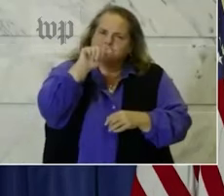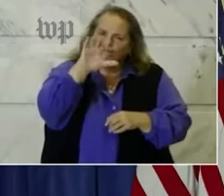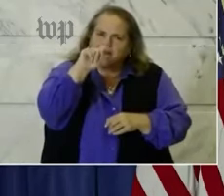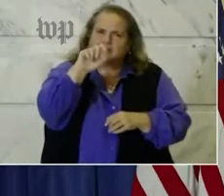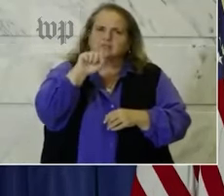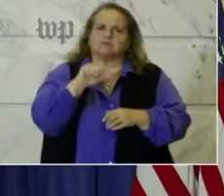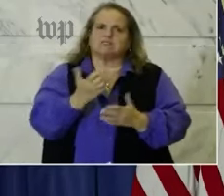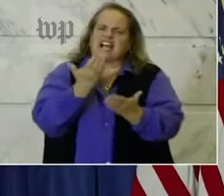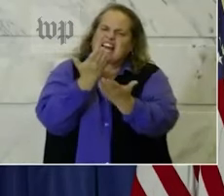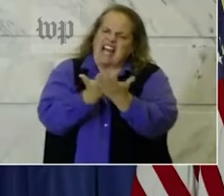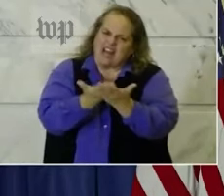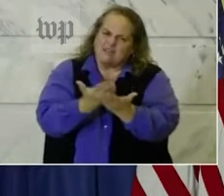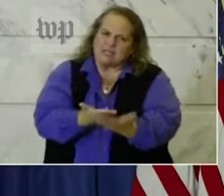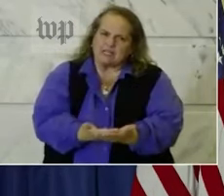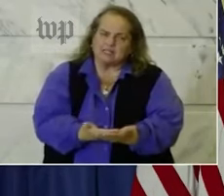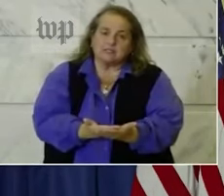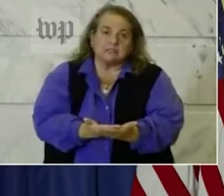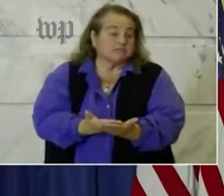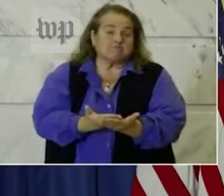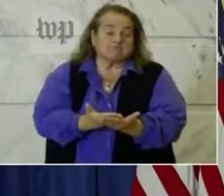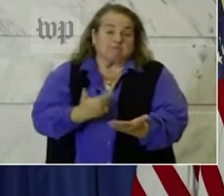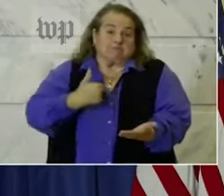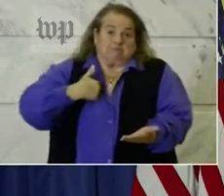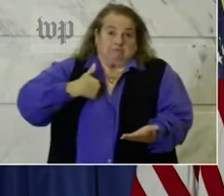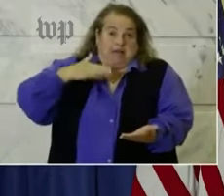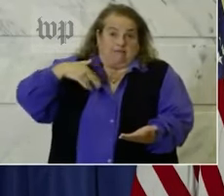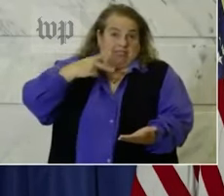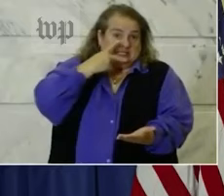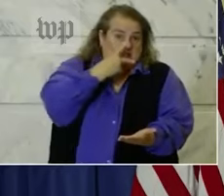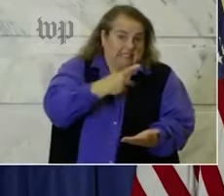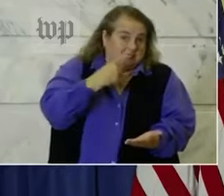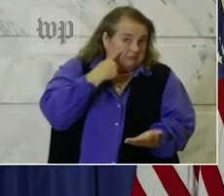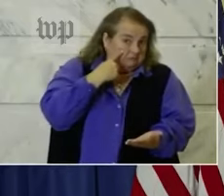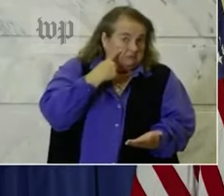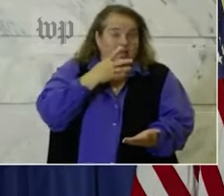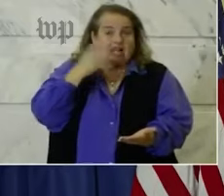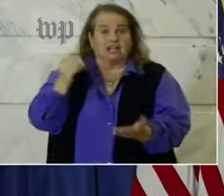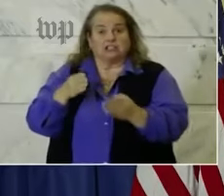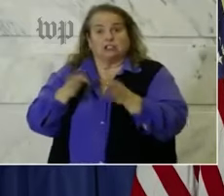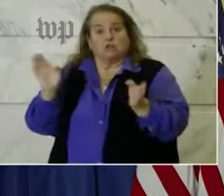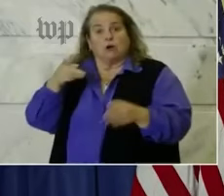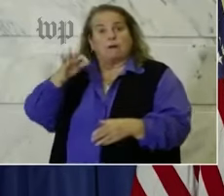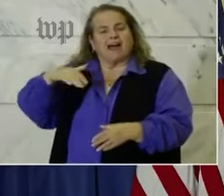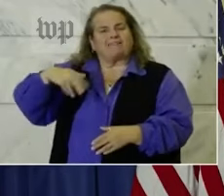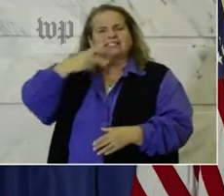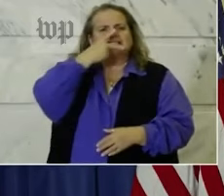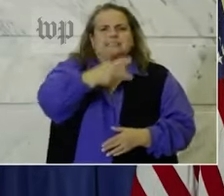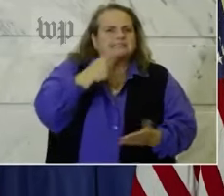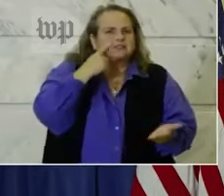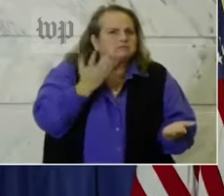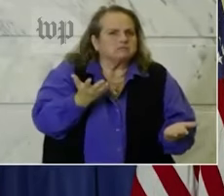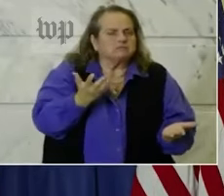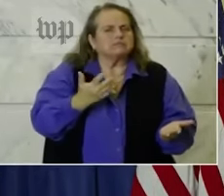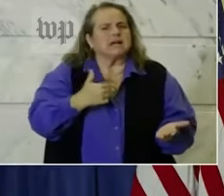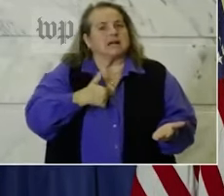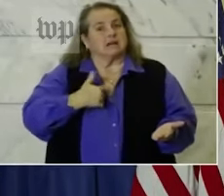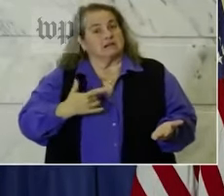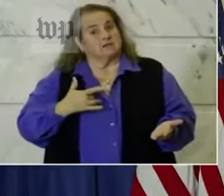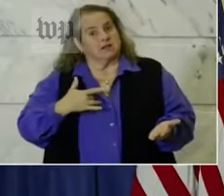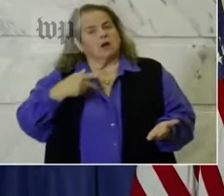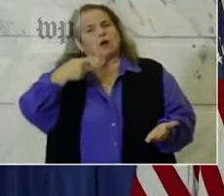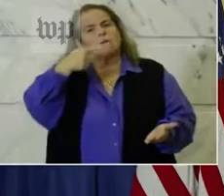evidence that neither I nor the general public have seen. I believe that the public deserves